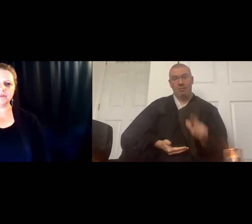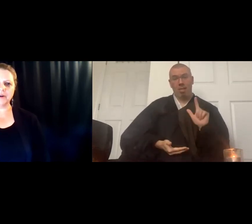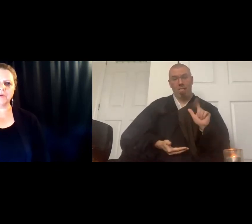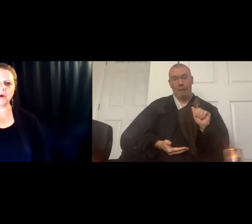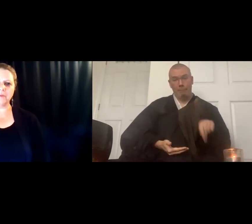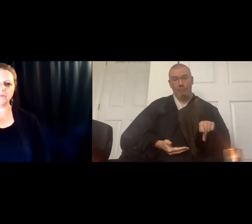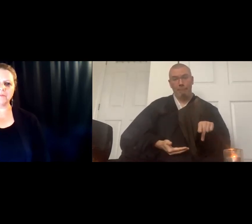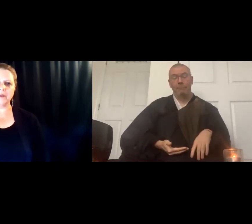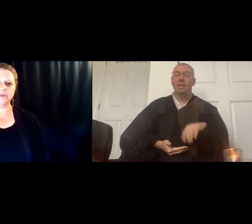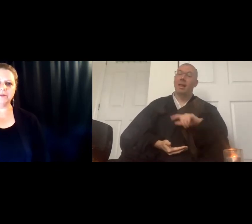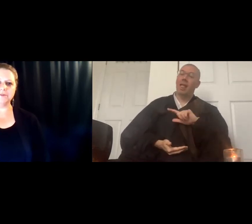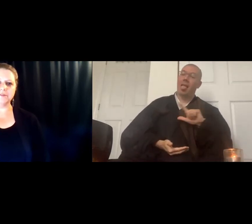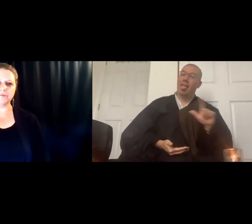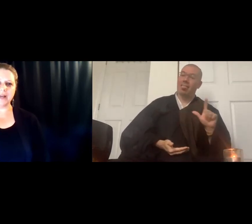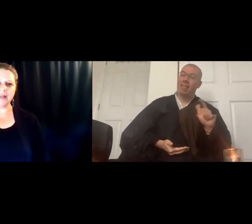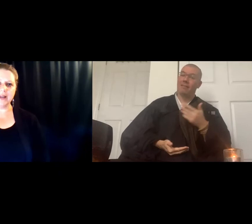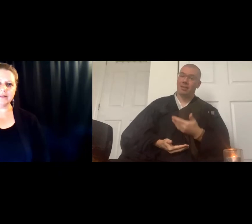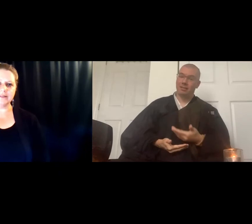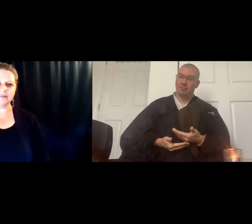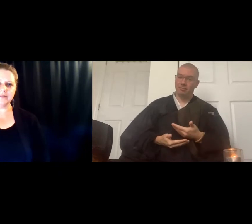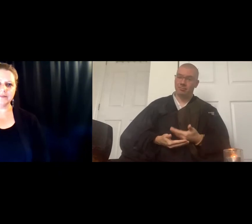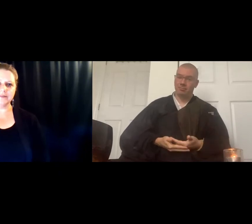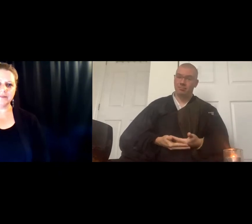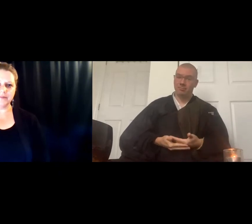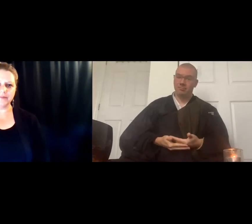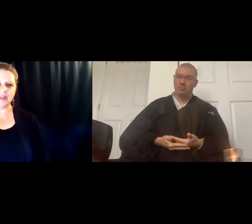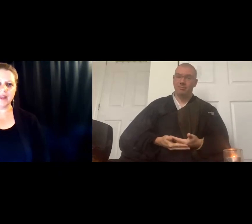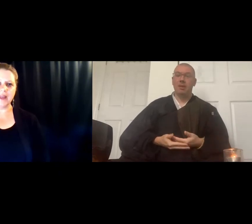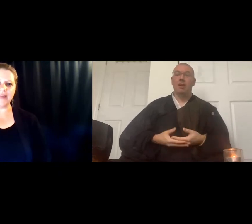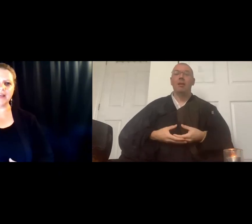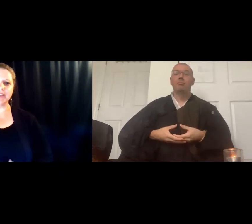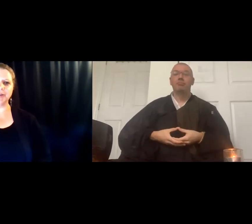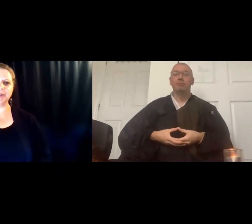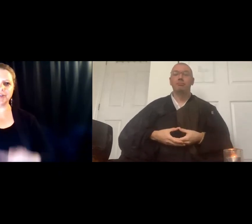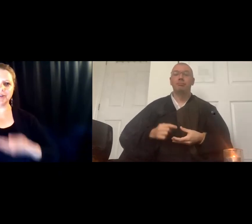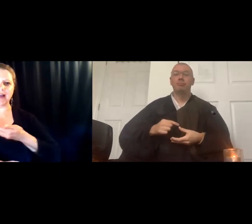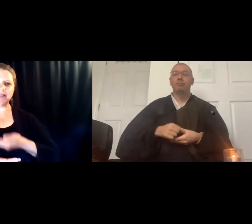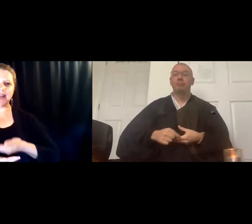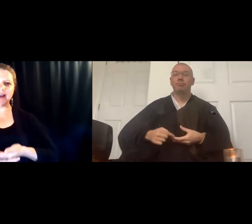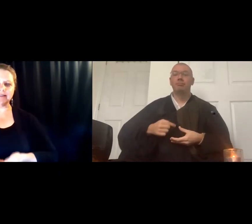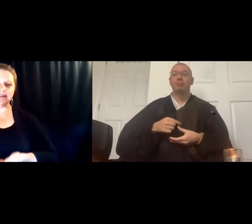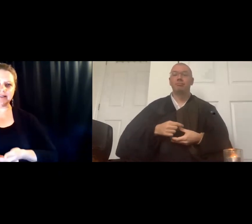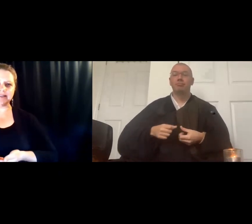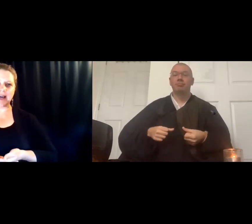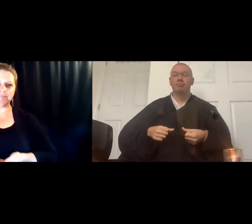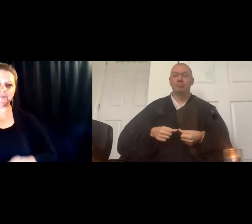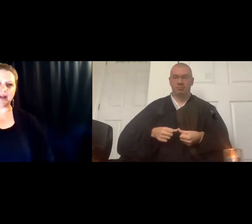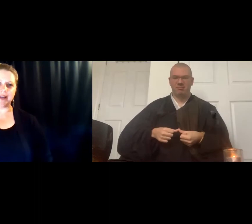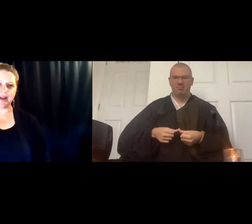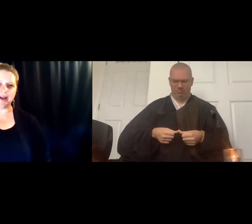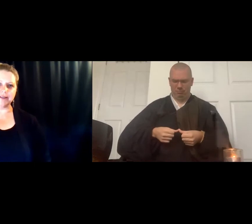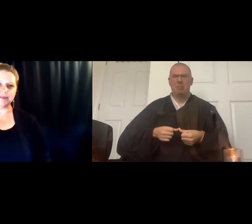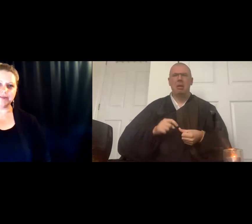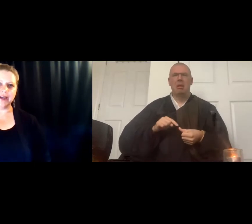And so when you use your right hand, and then you put your left hand inside of the